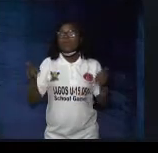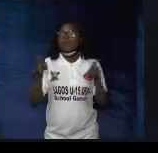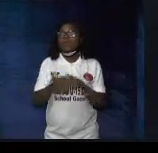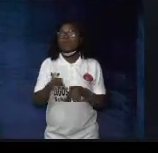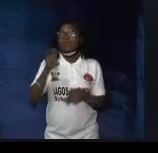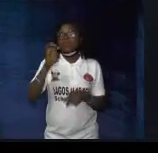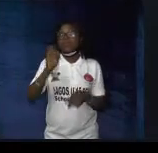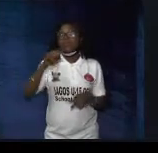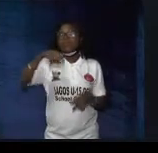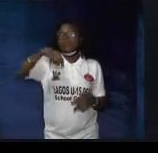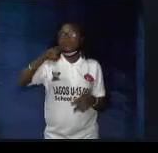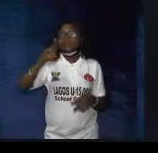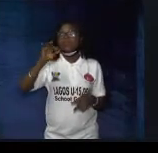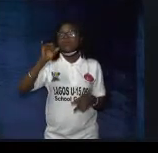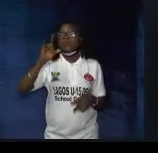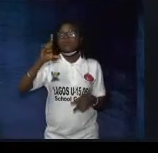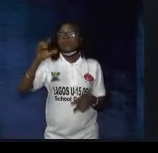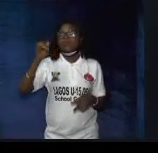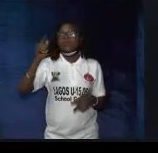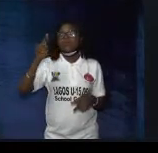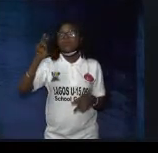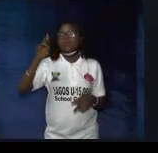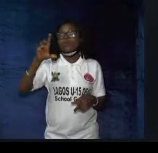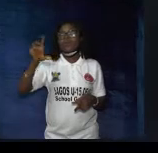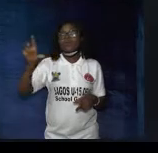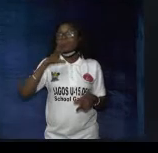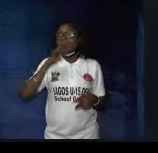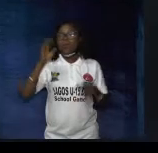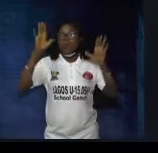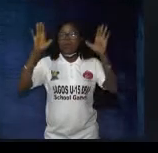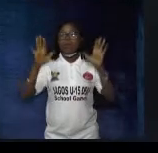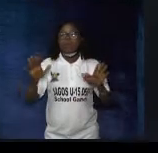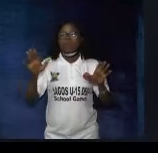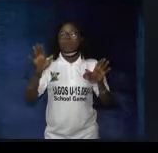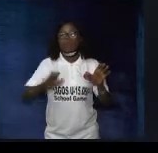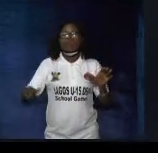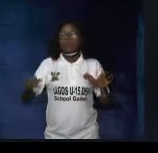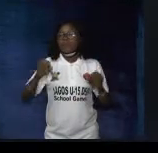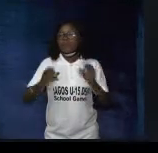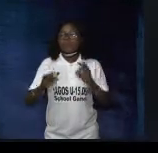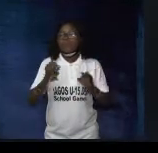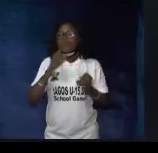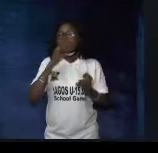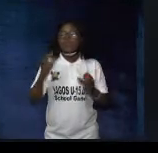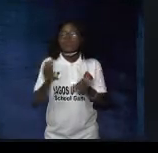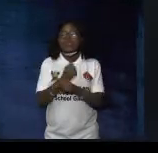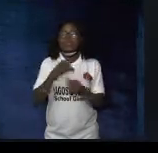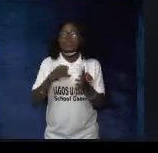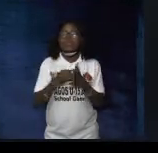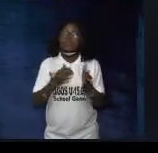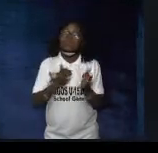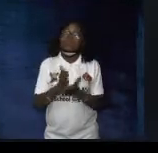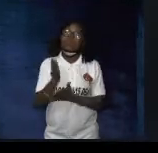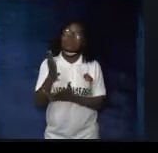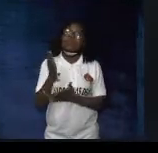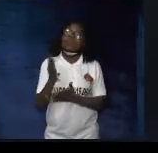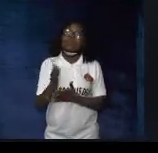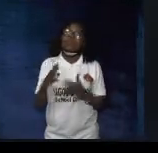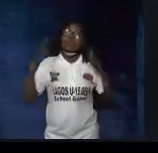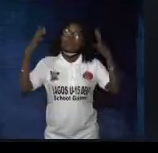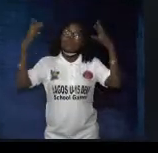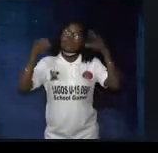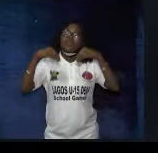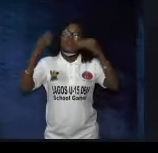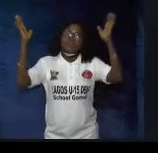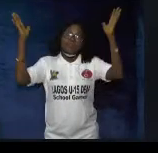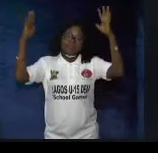angles equal. Did you get them right? I believe you did. Wonderful children you are, and I will celebrate you with a chair.